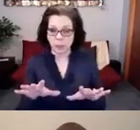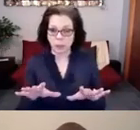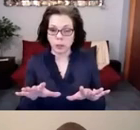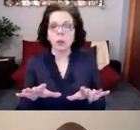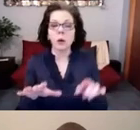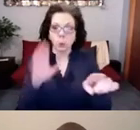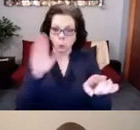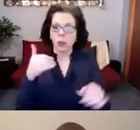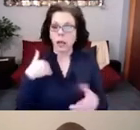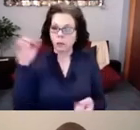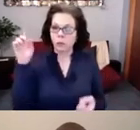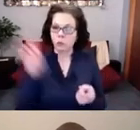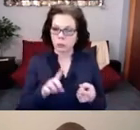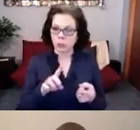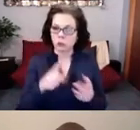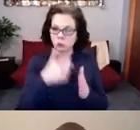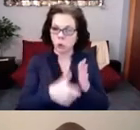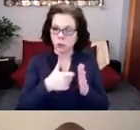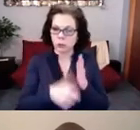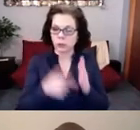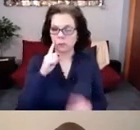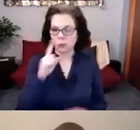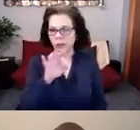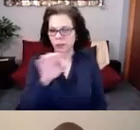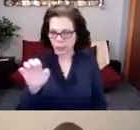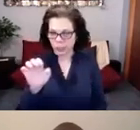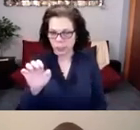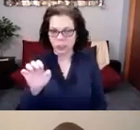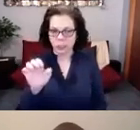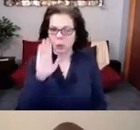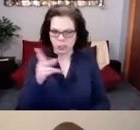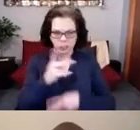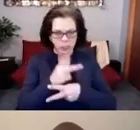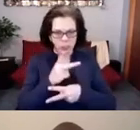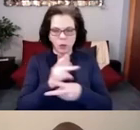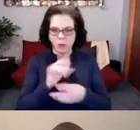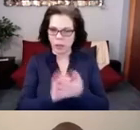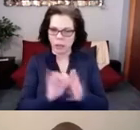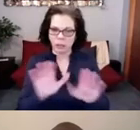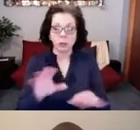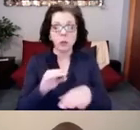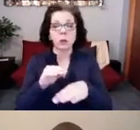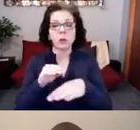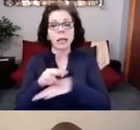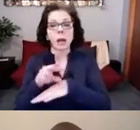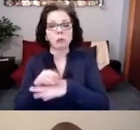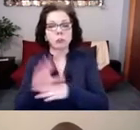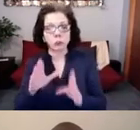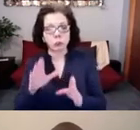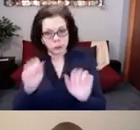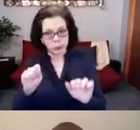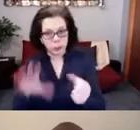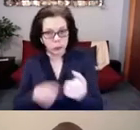reduction rate for the fee taken care of. So counselors will be able to support students that need